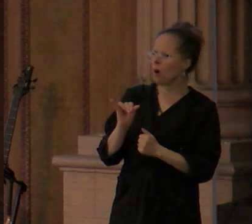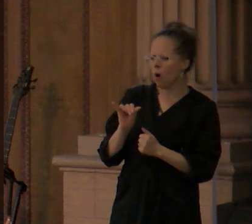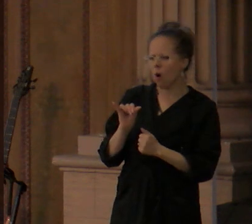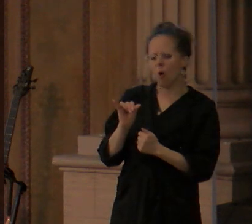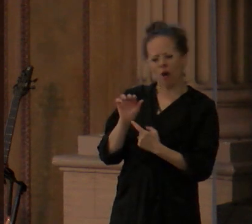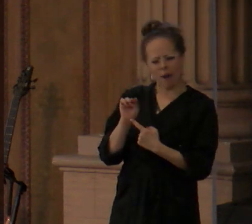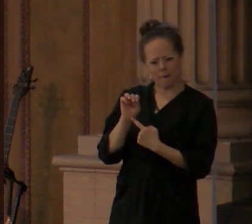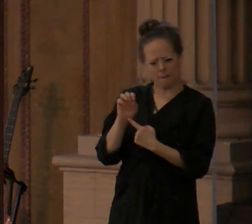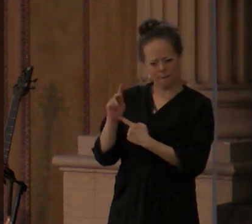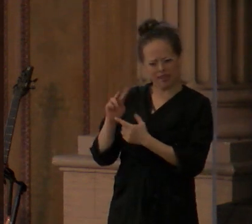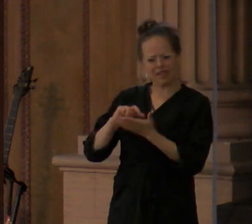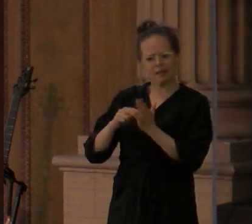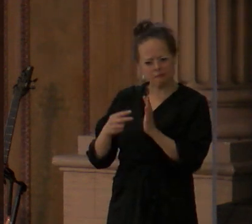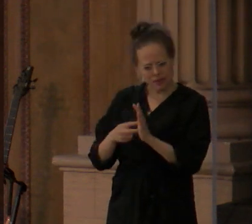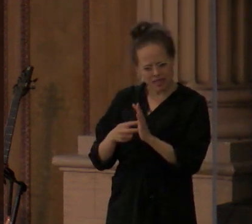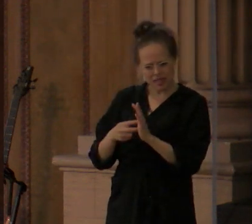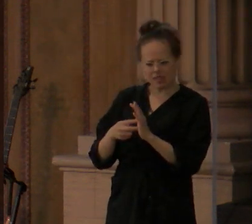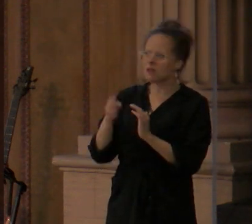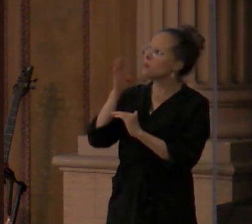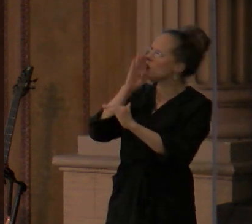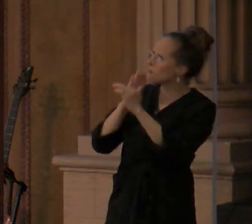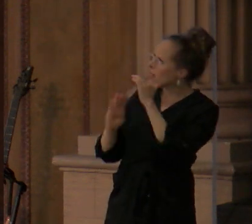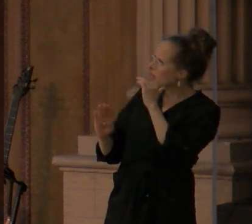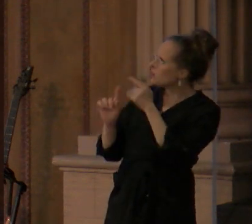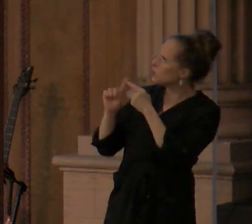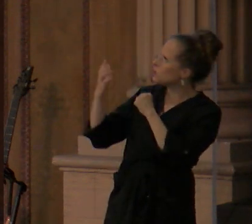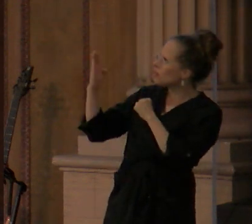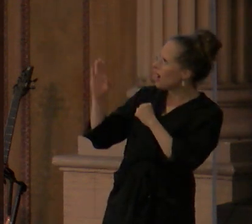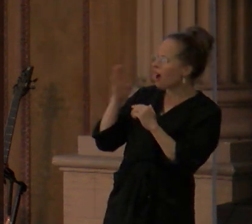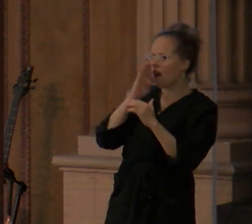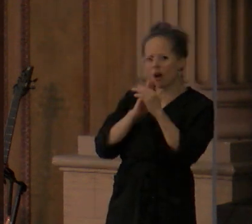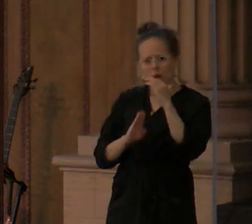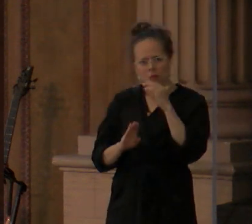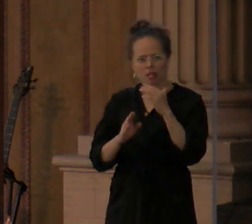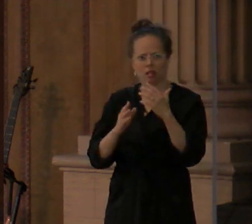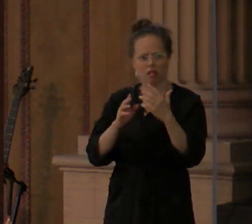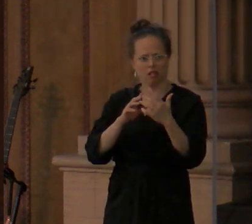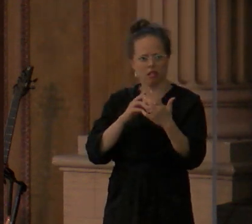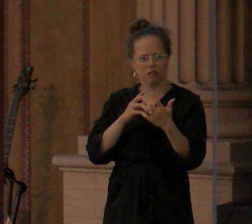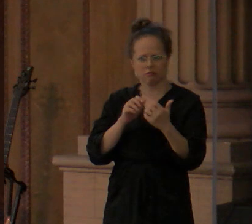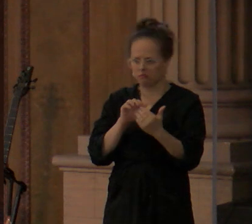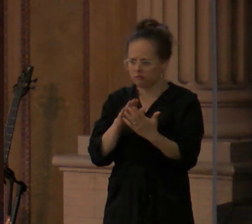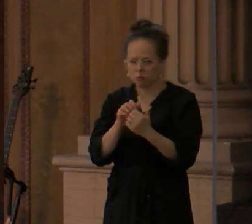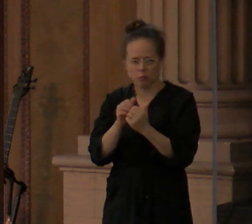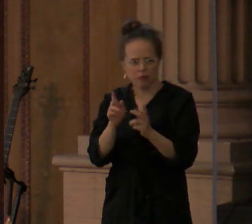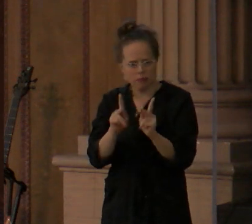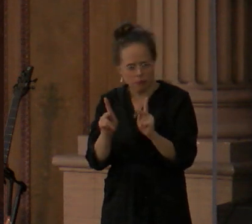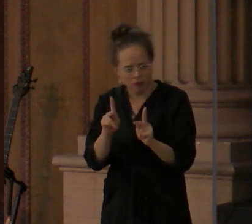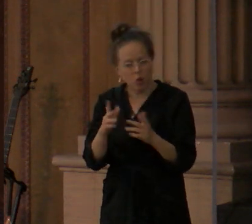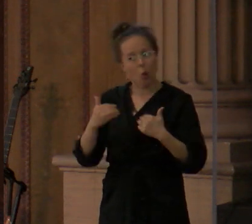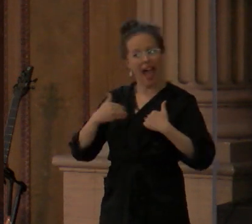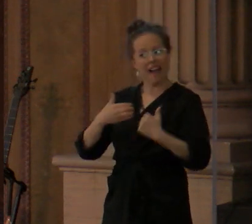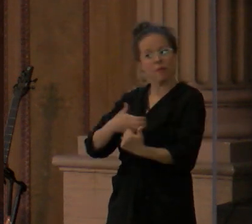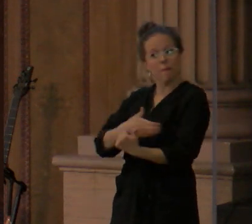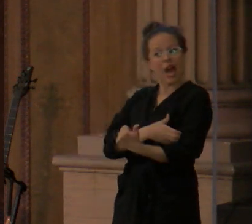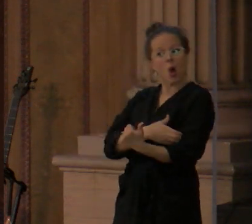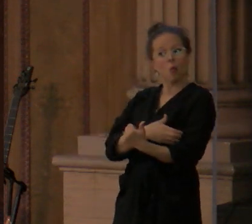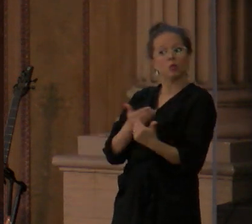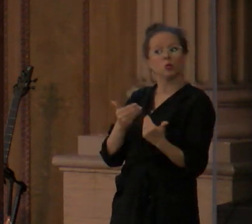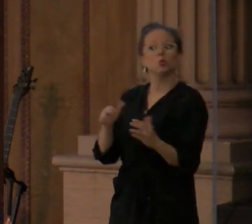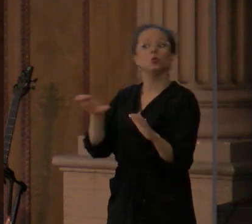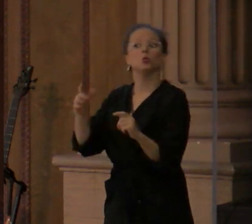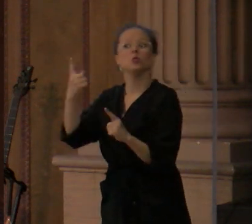and toward other people. It's when you have the right or the power to do something, but you hold back